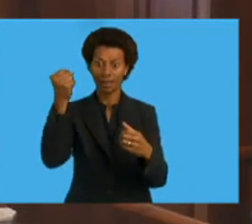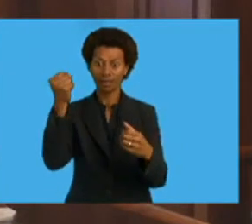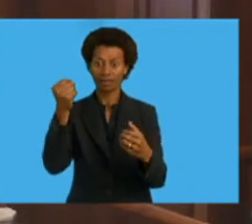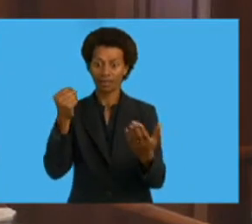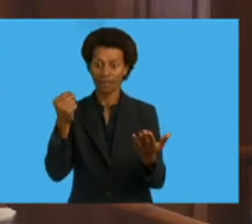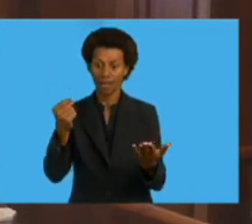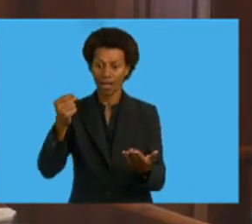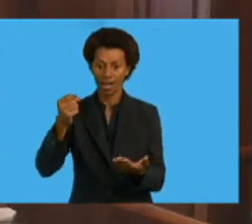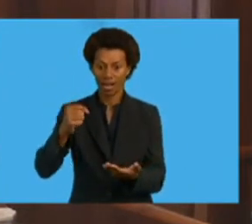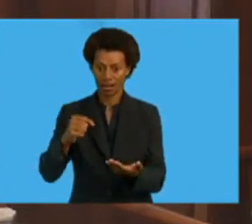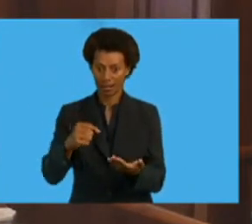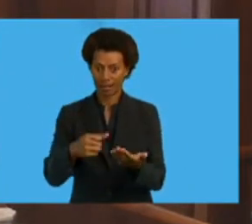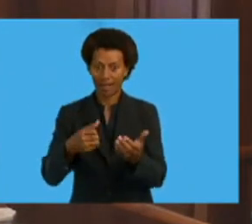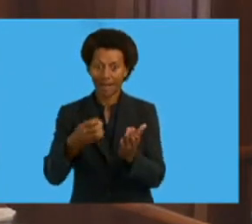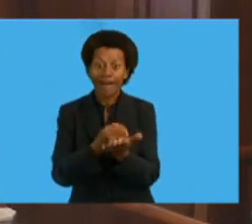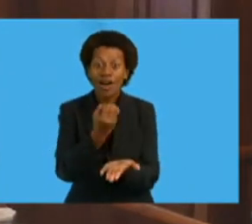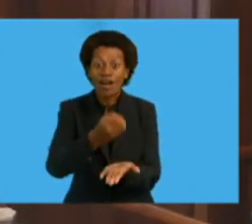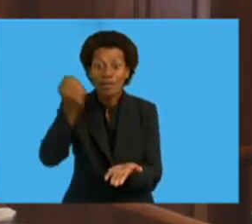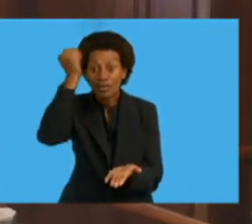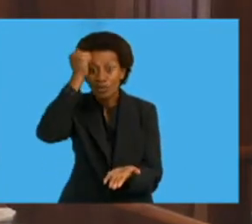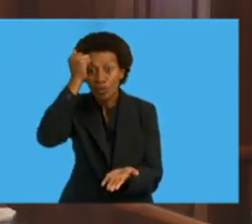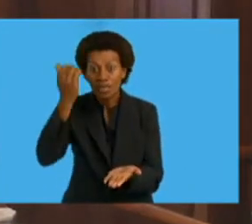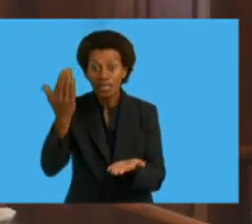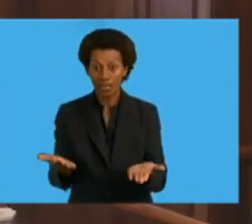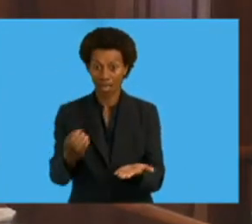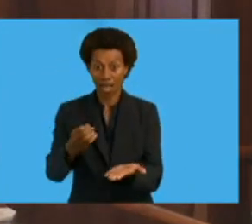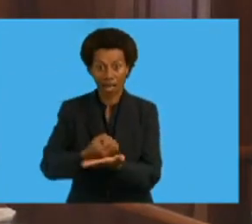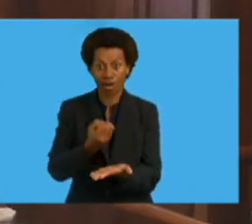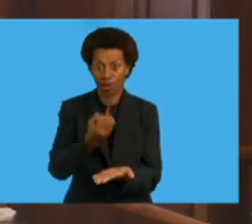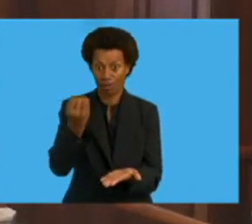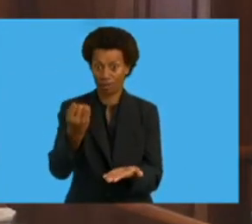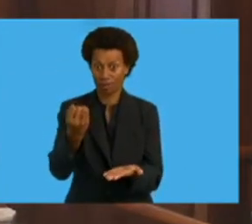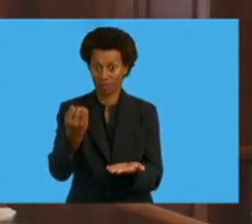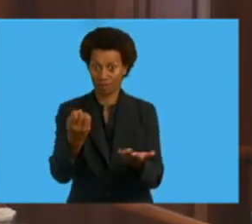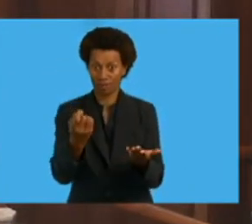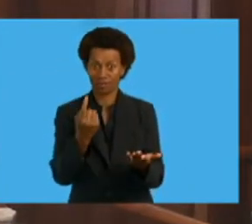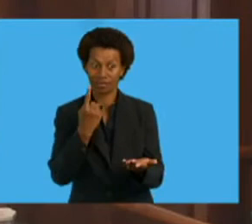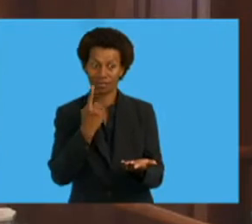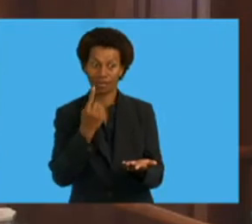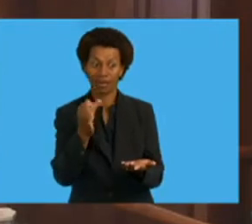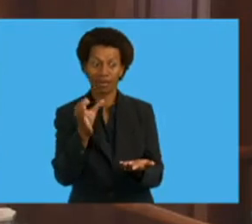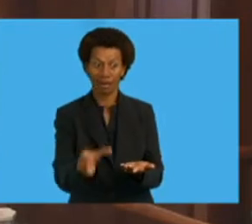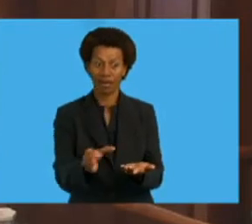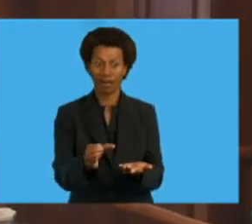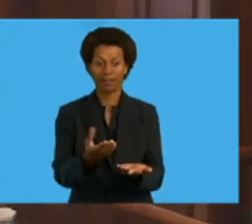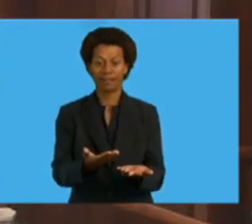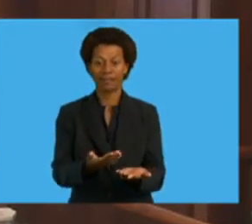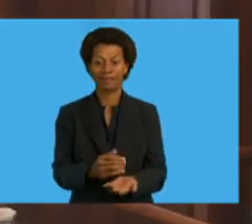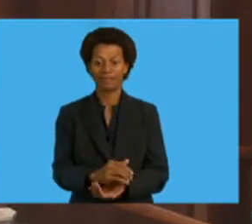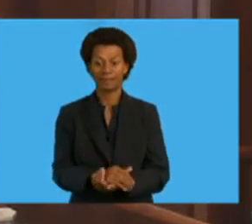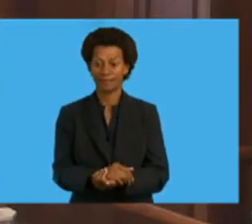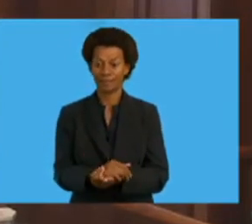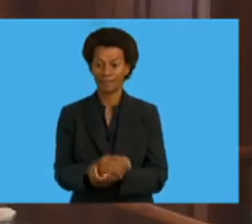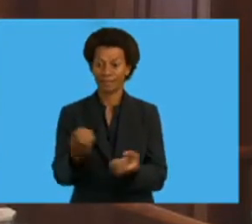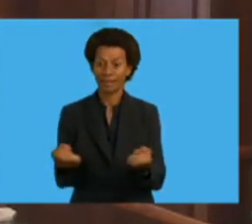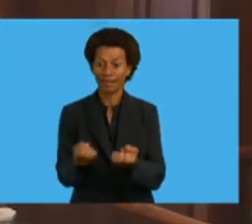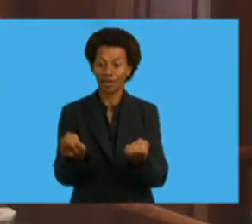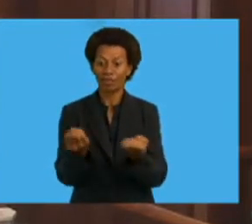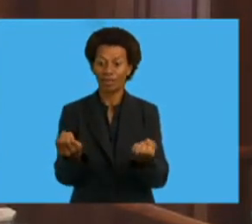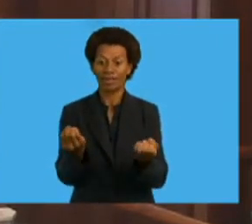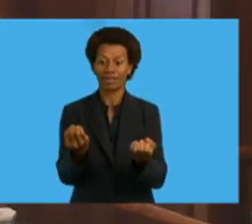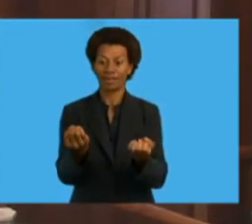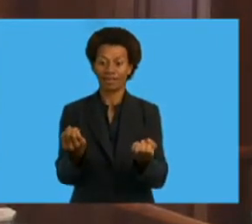Without sound economic management, Madam Speaker, without economic empowerment of individual